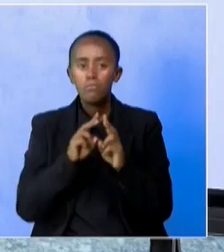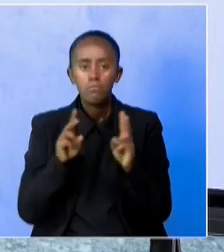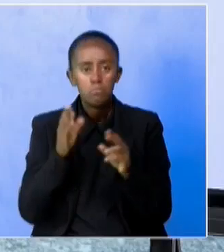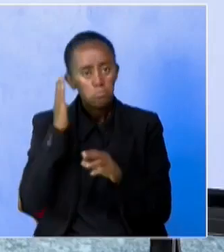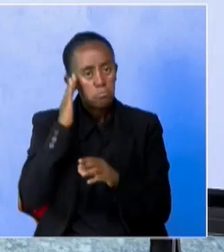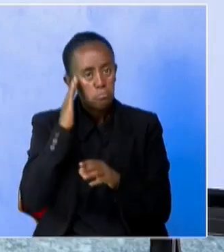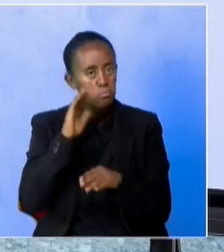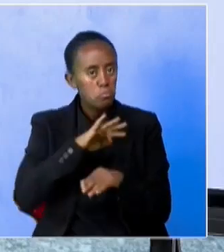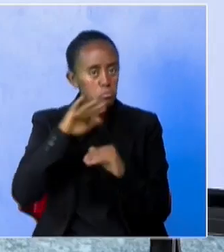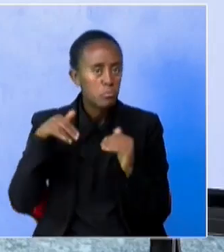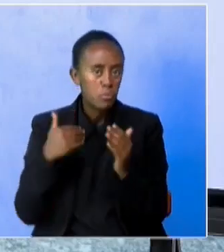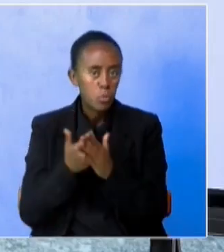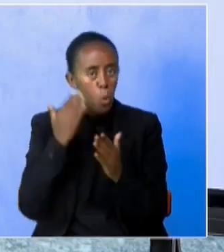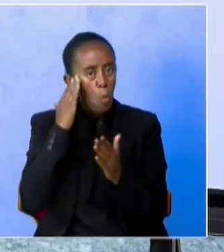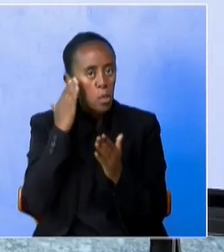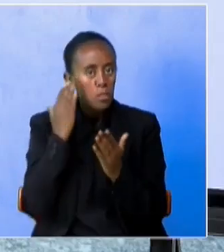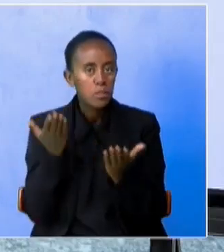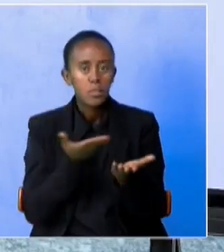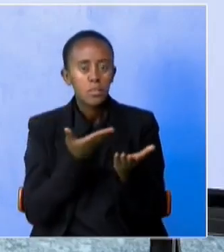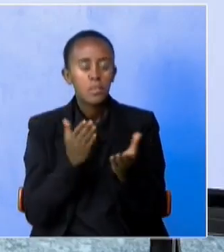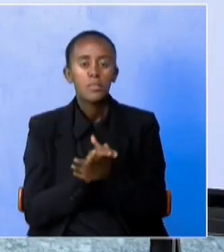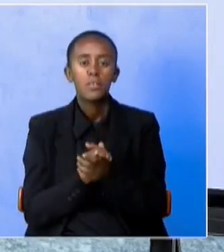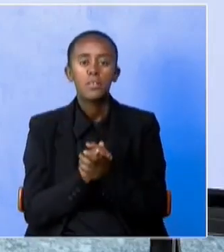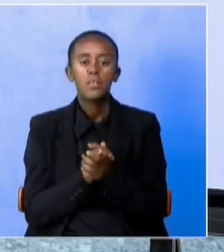is to talk about